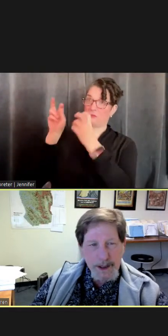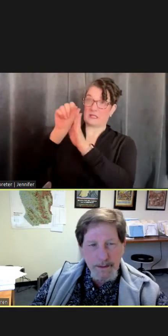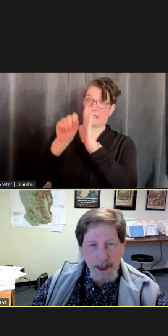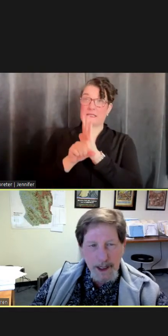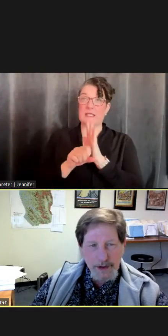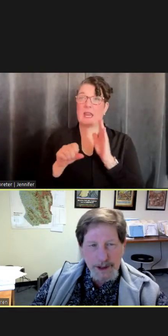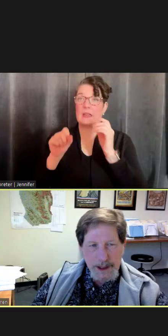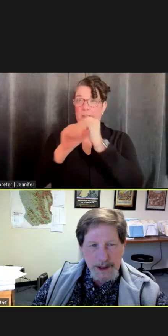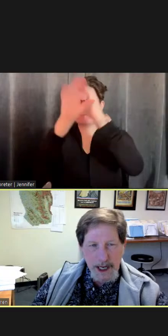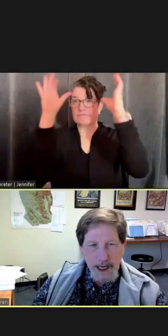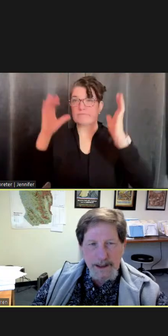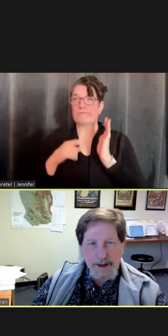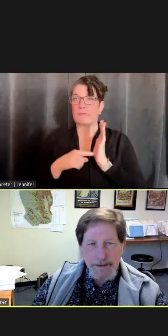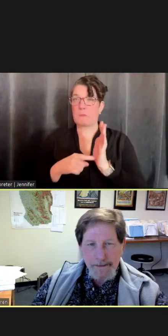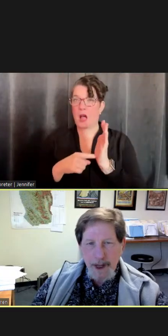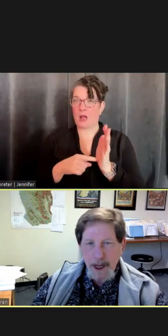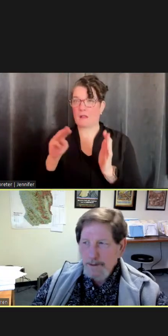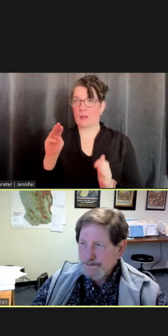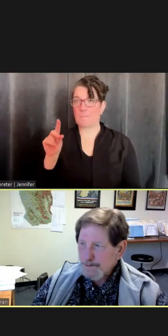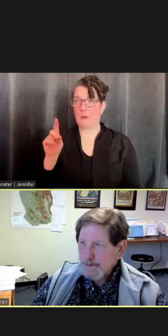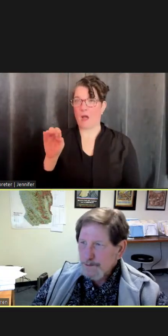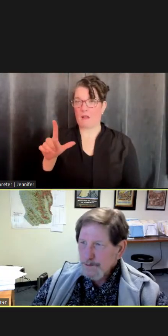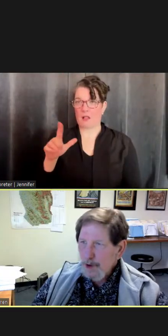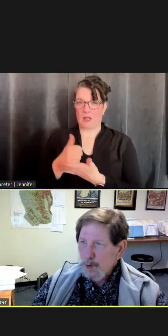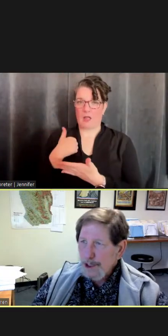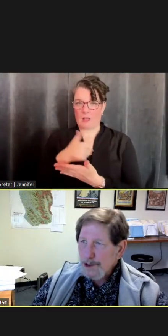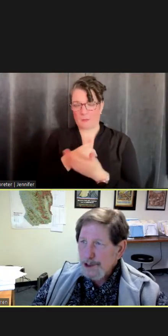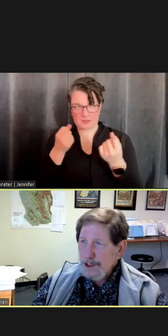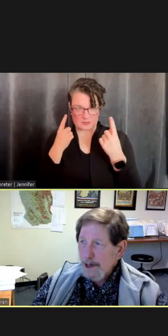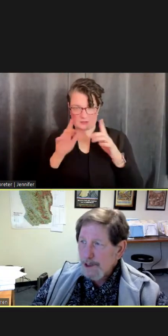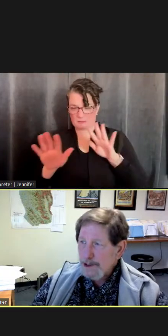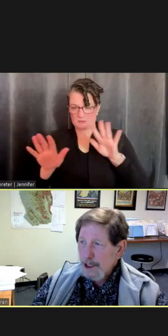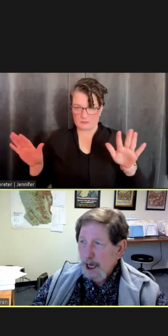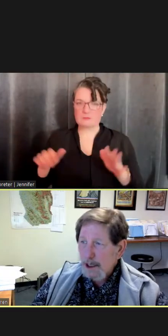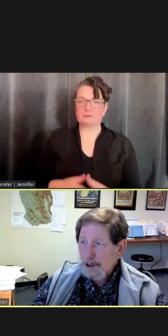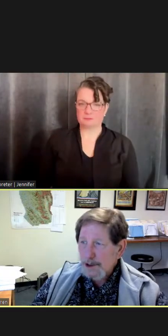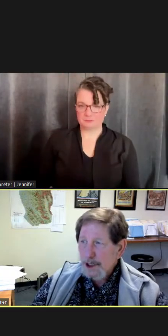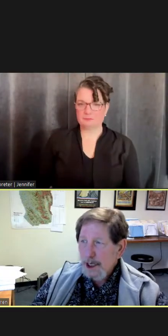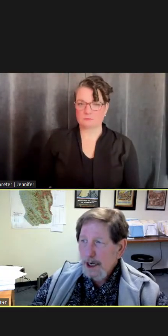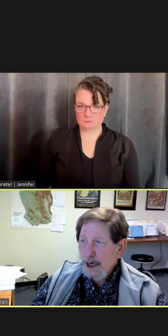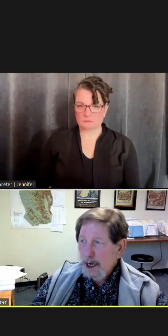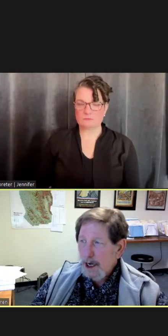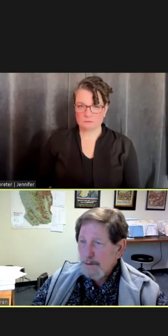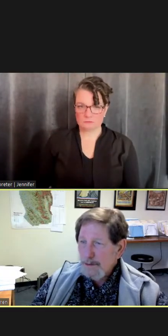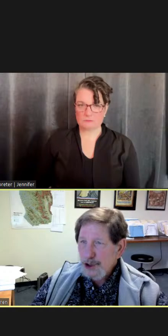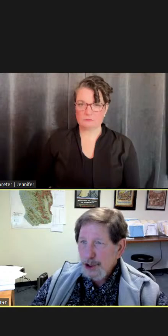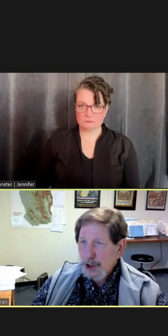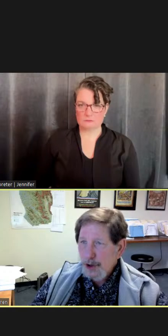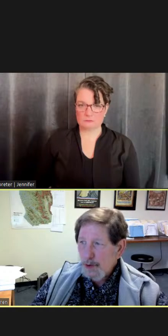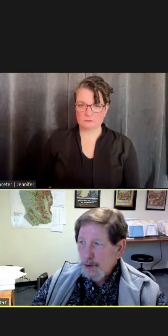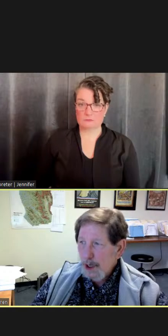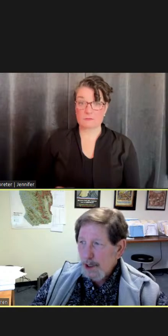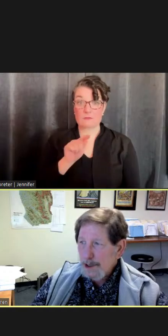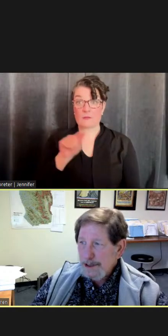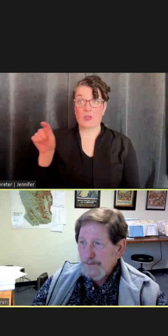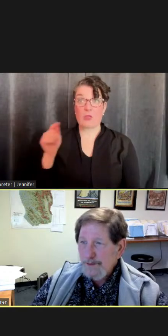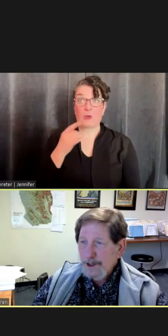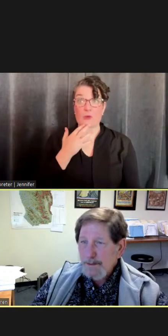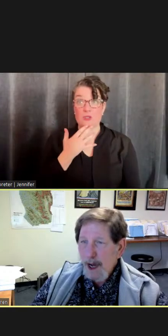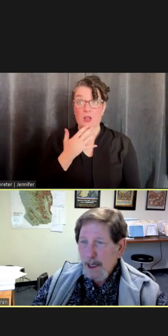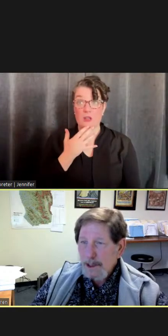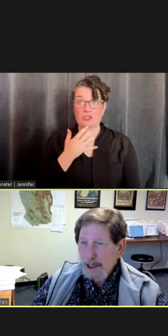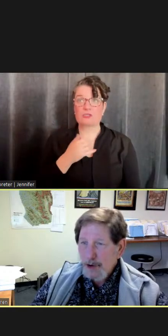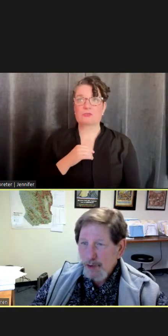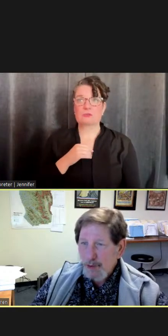group some interesting slides. We can see now these colors show